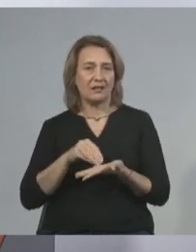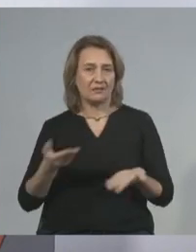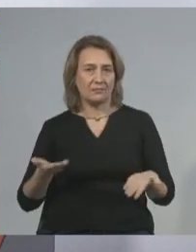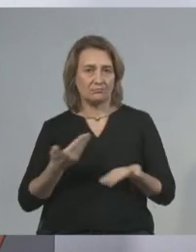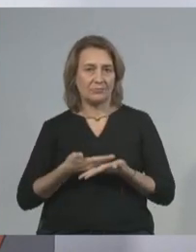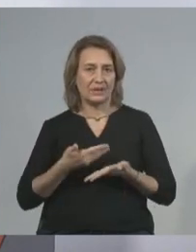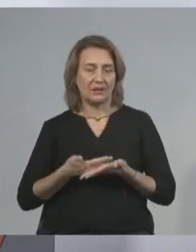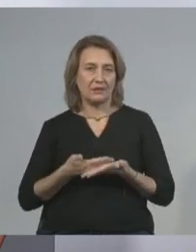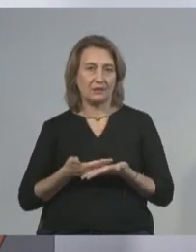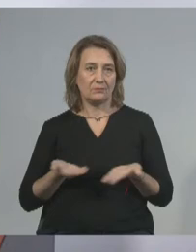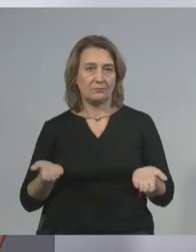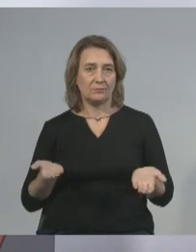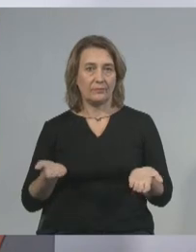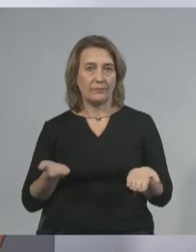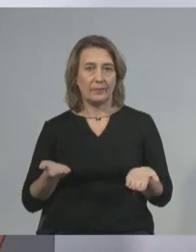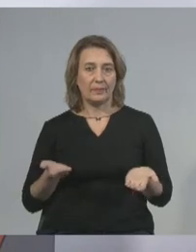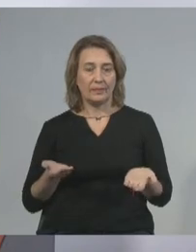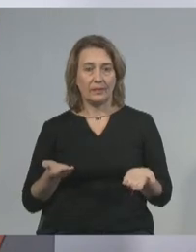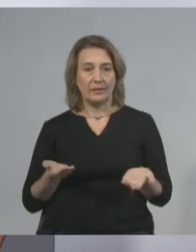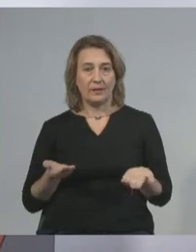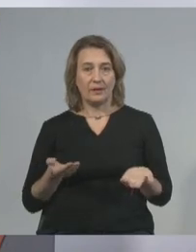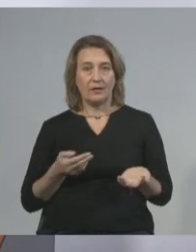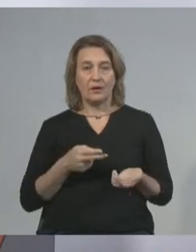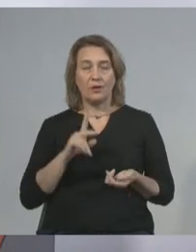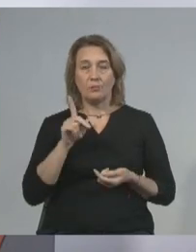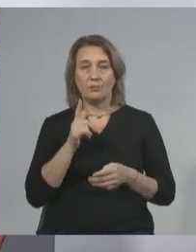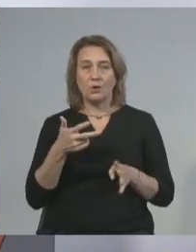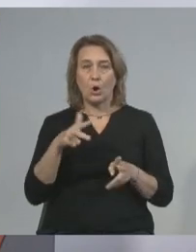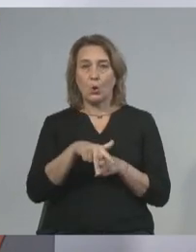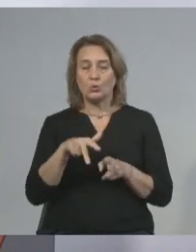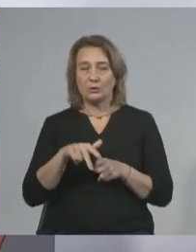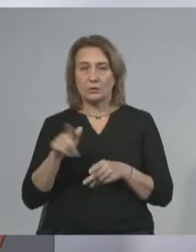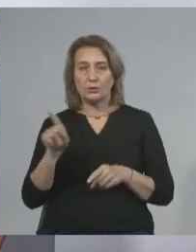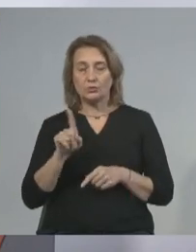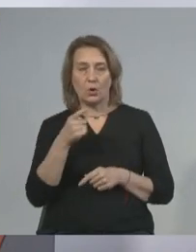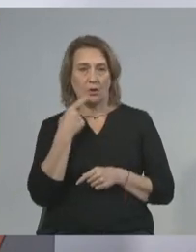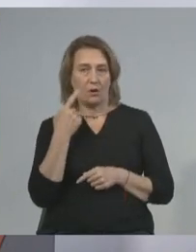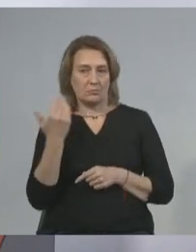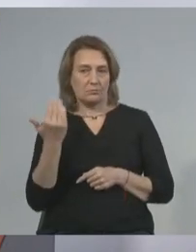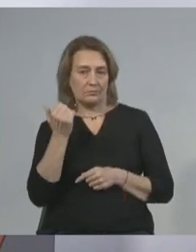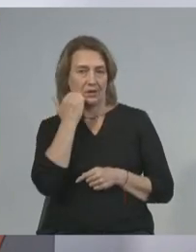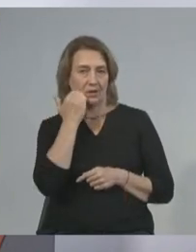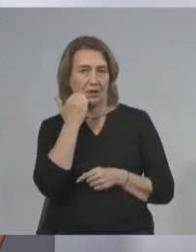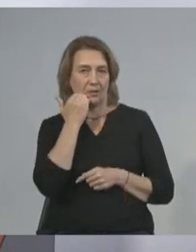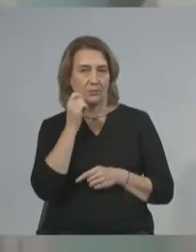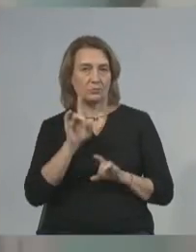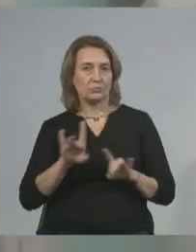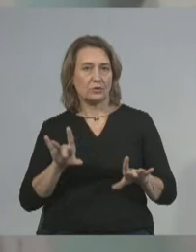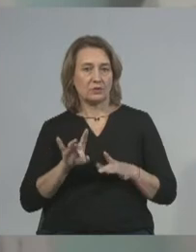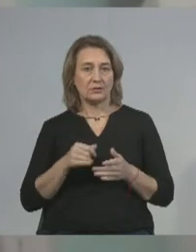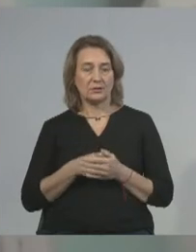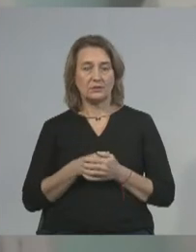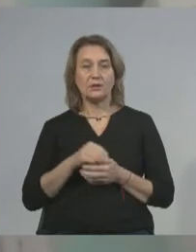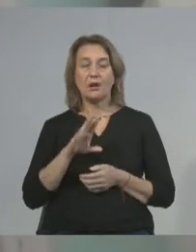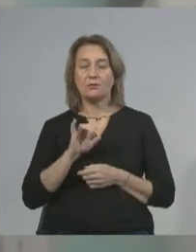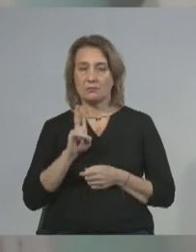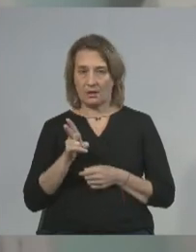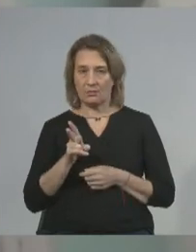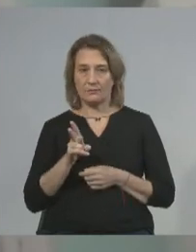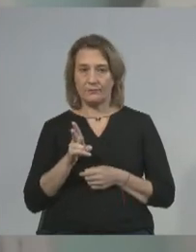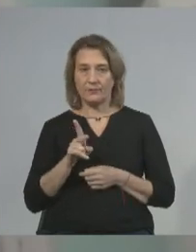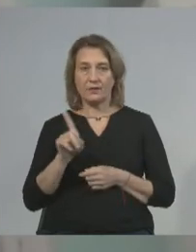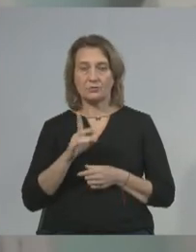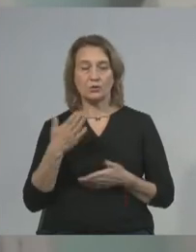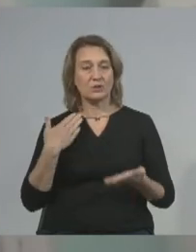narratives on what kremlin says yeah no i think with i think with mh17 they've been with with